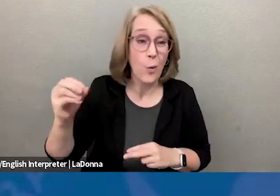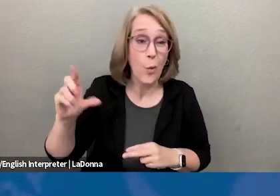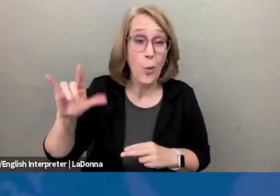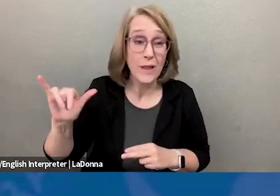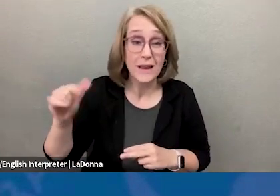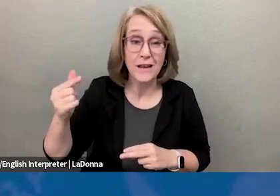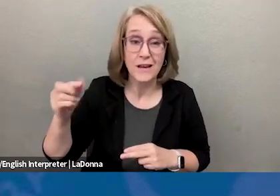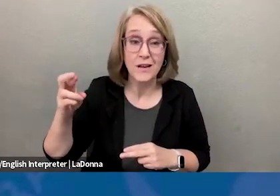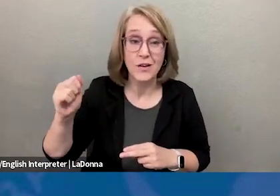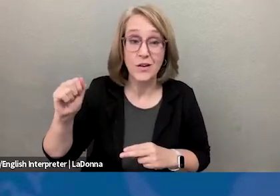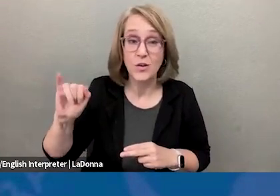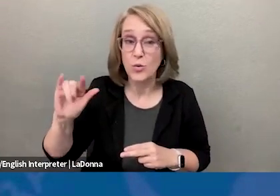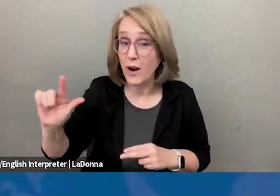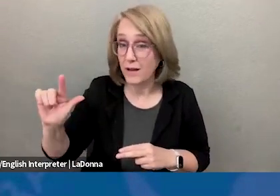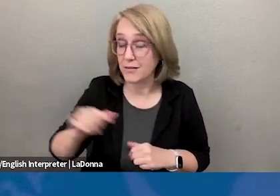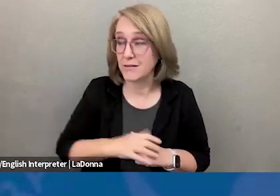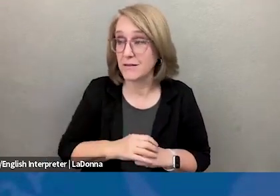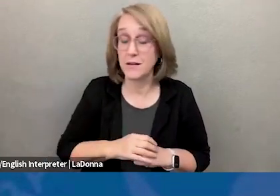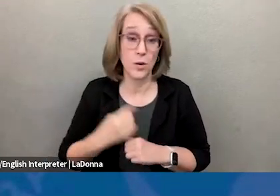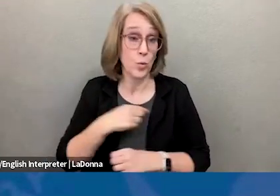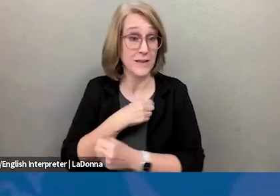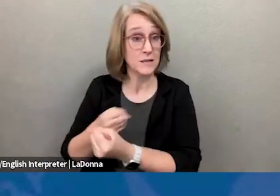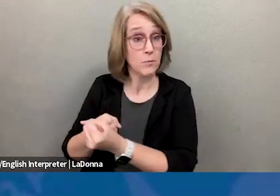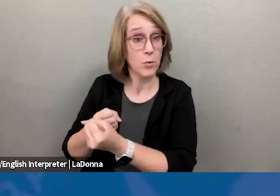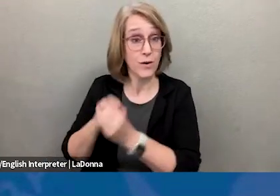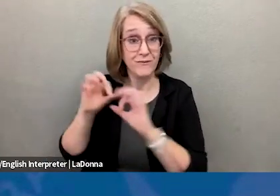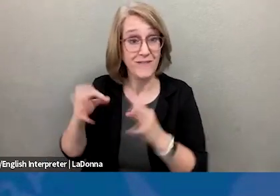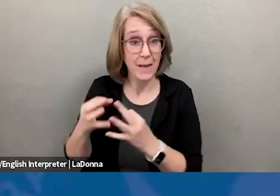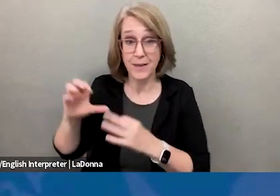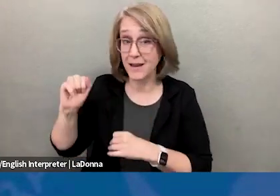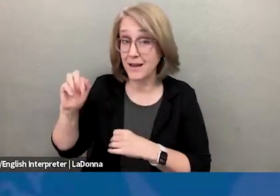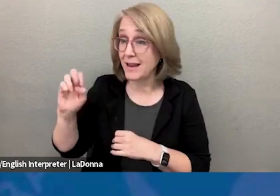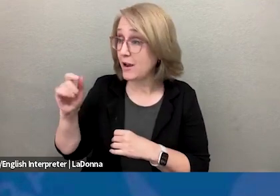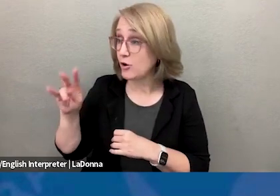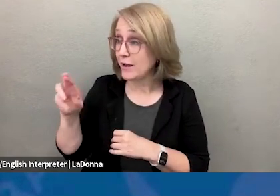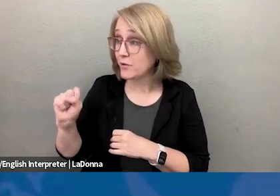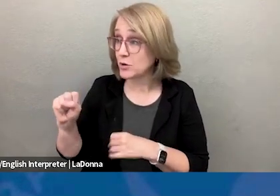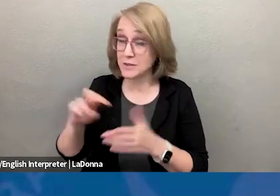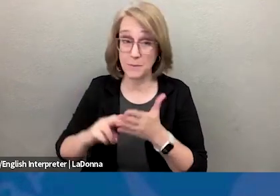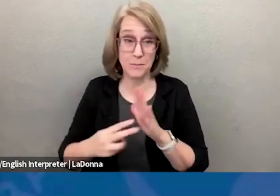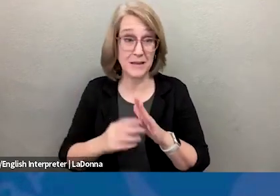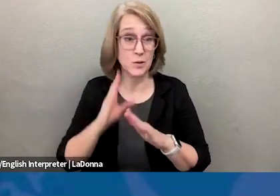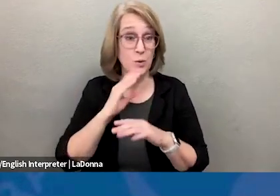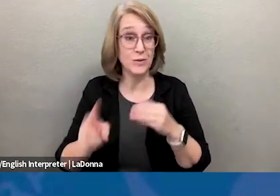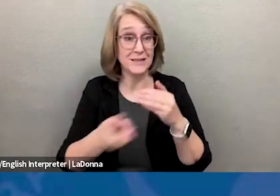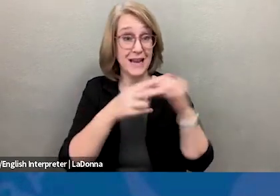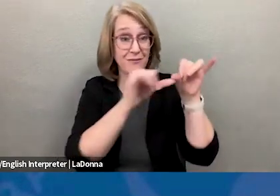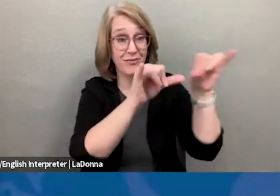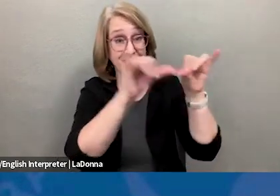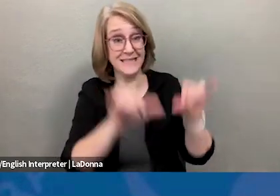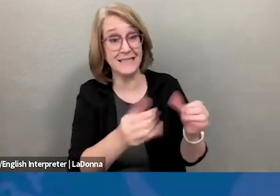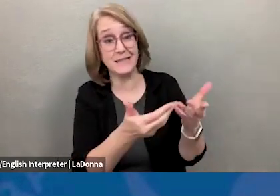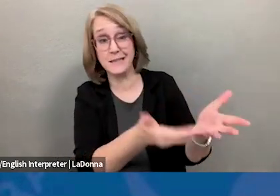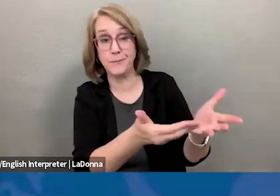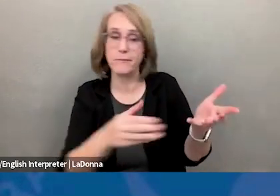by supporting family caregivers, are we saving the system, whether it's Medicaid, Medicare, or